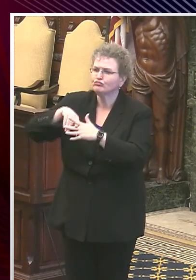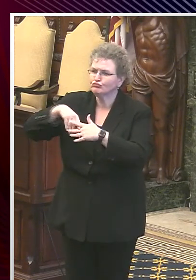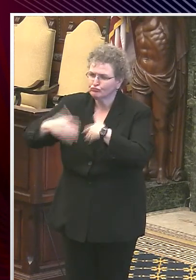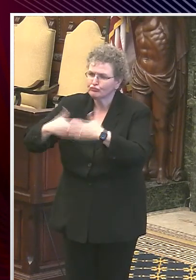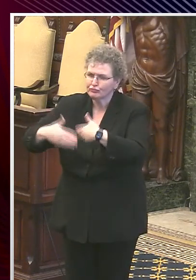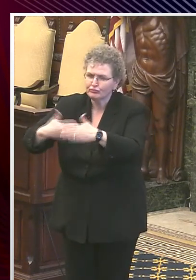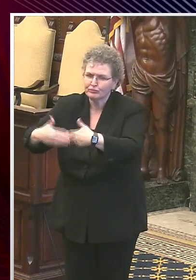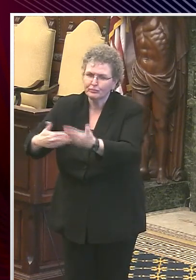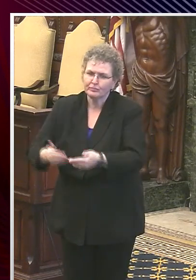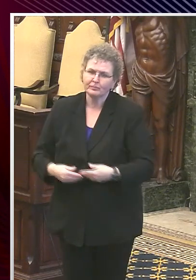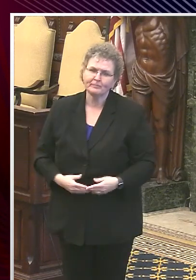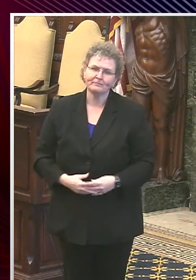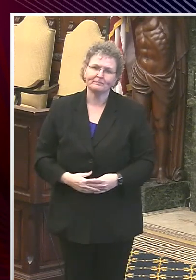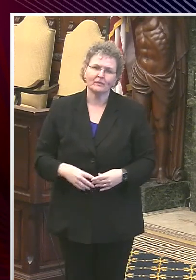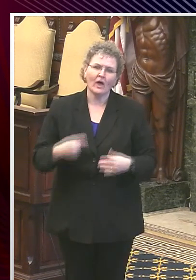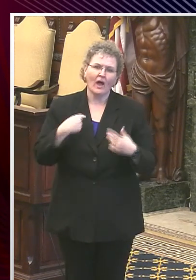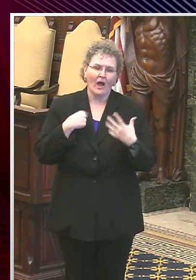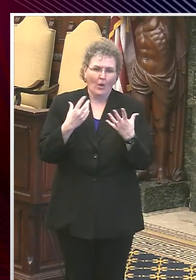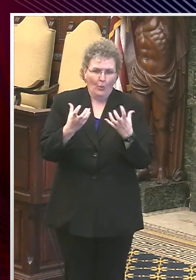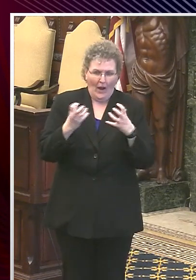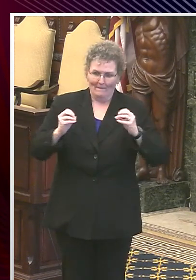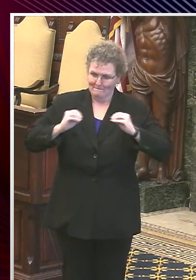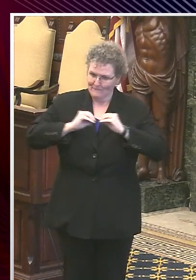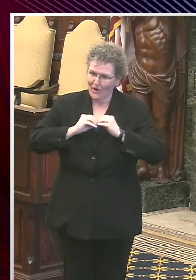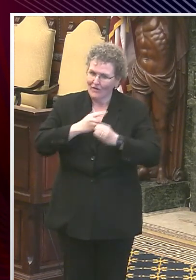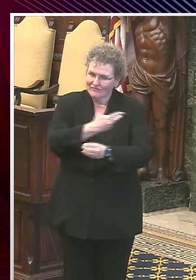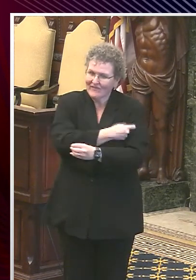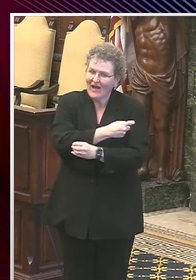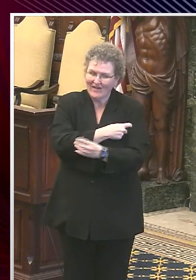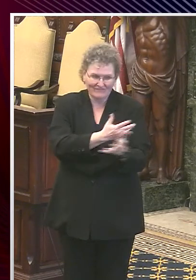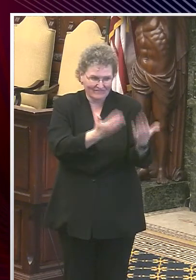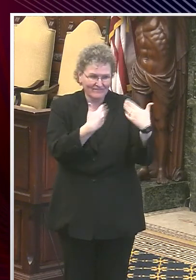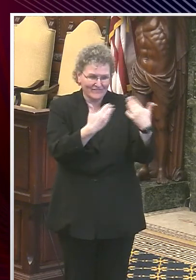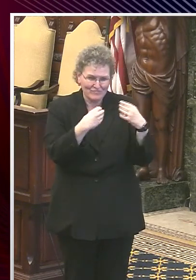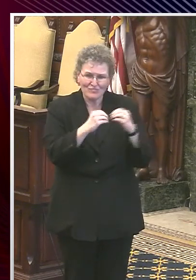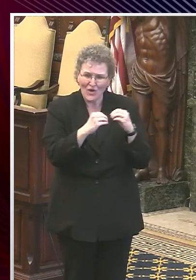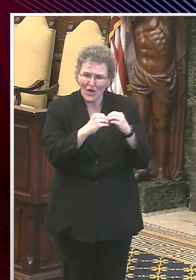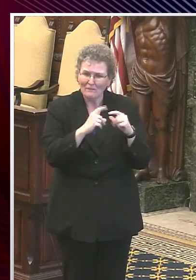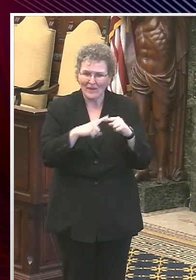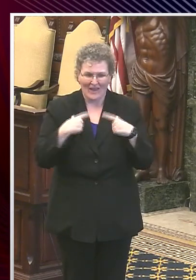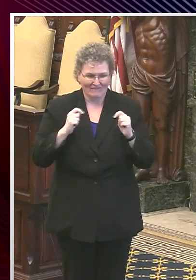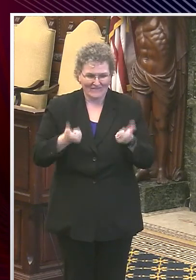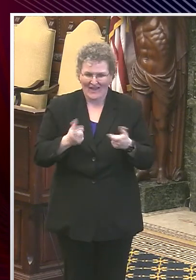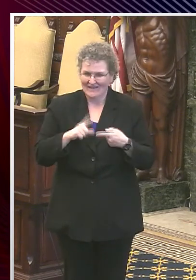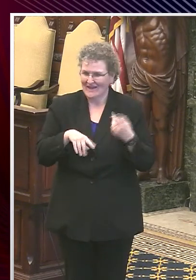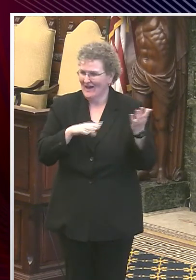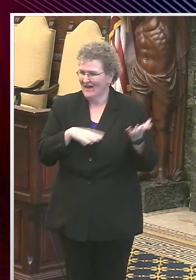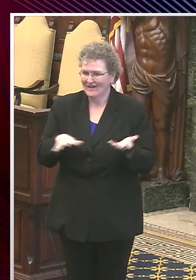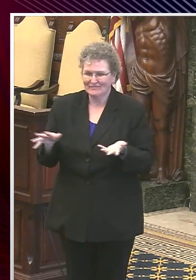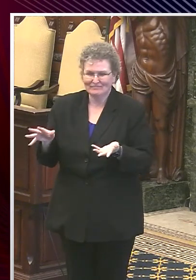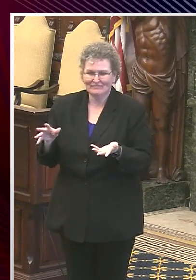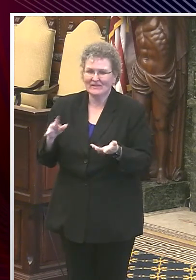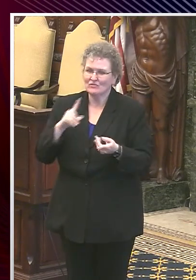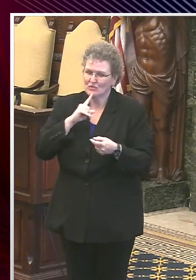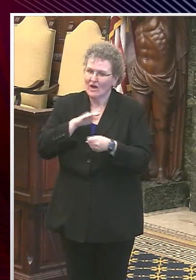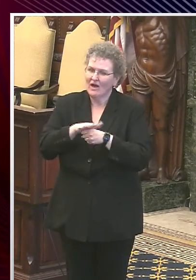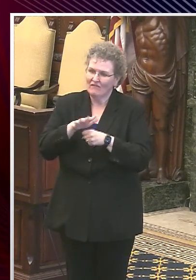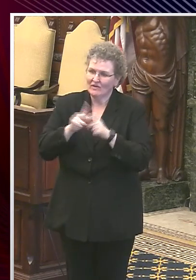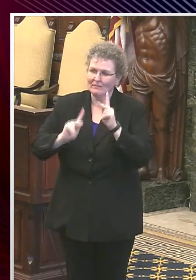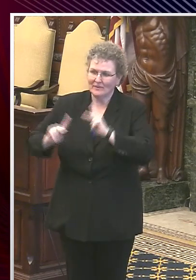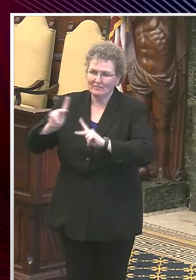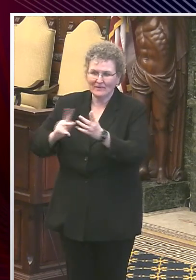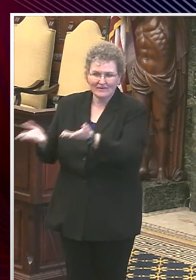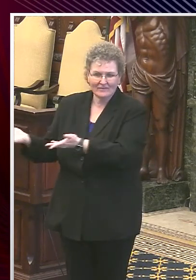it doesn't go as fast as we like it to go. We'd like it to go even faster still. I'm very pleased with having the federal site here. That will greatly increase